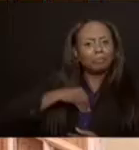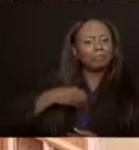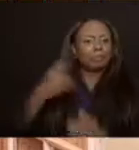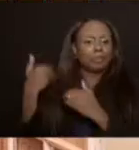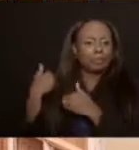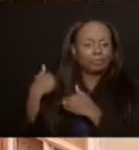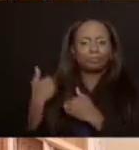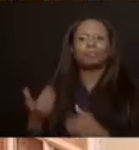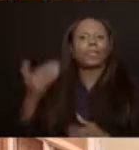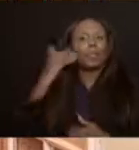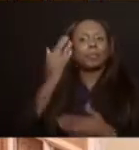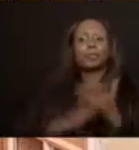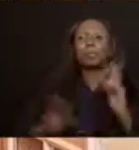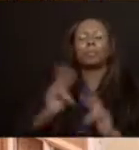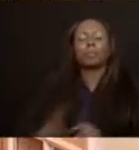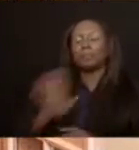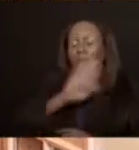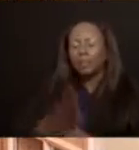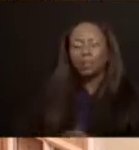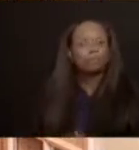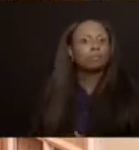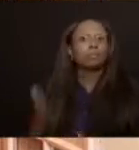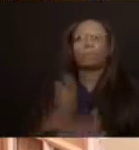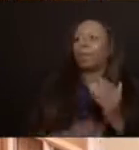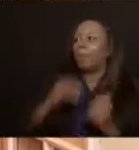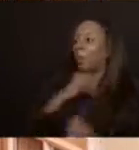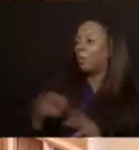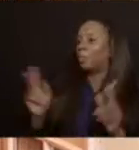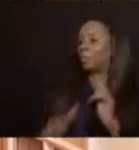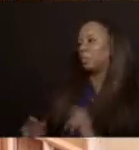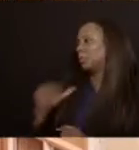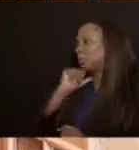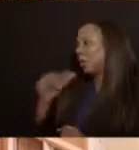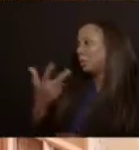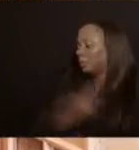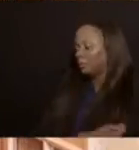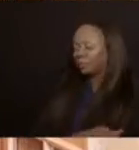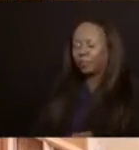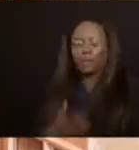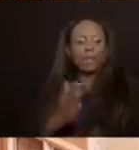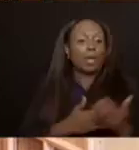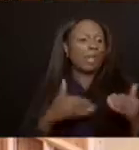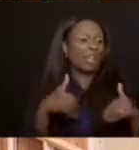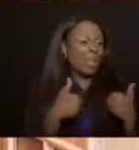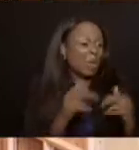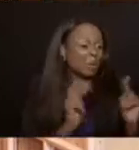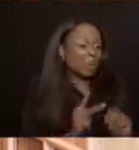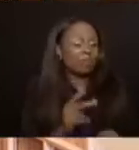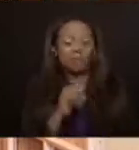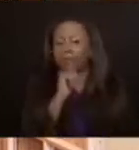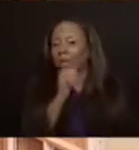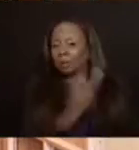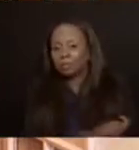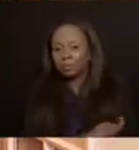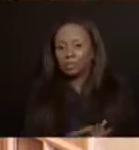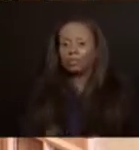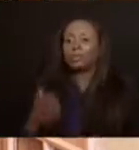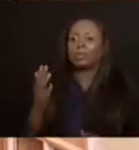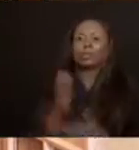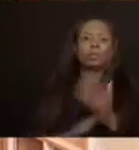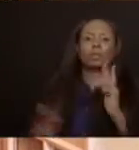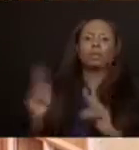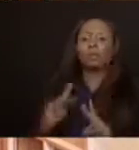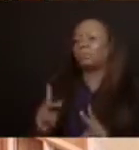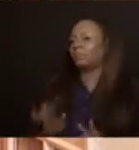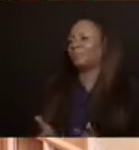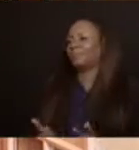will never be able to do so. Some of our older people, some of our younger people, and some of the people who are immune compromised in one way or